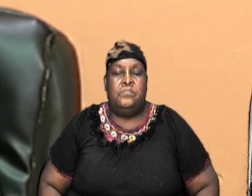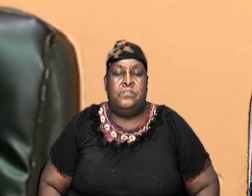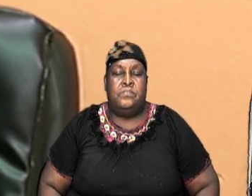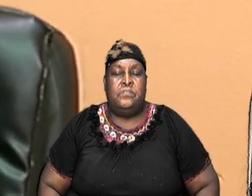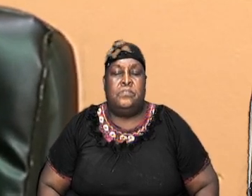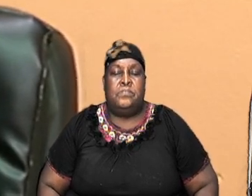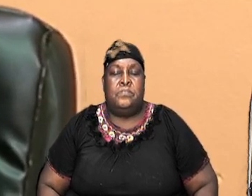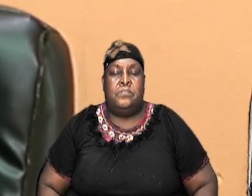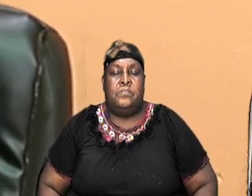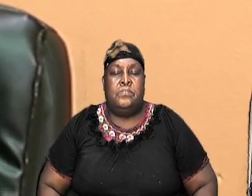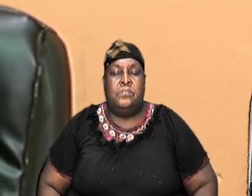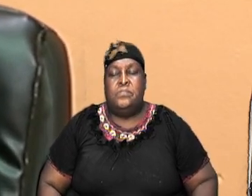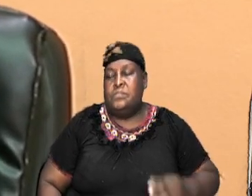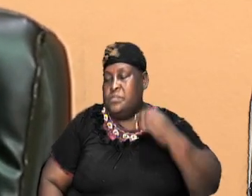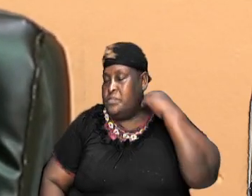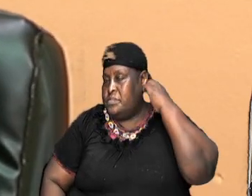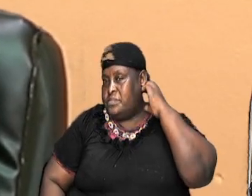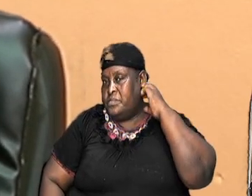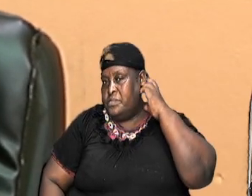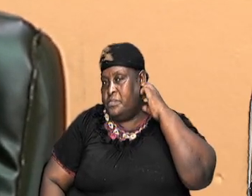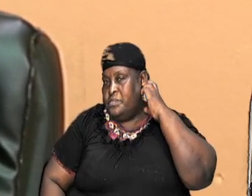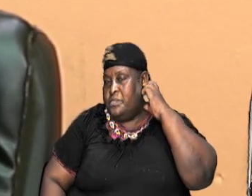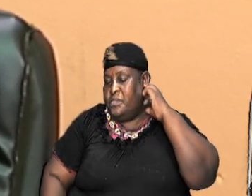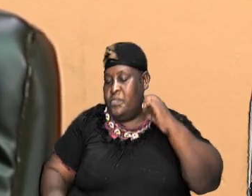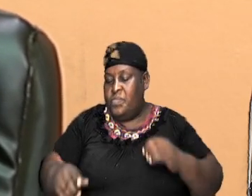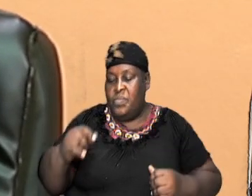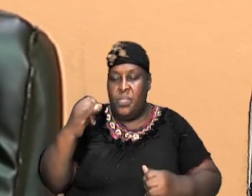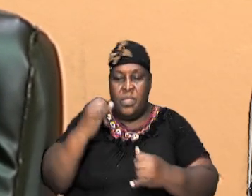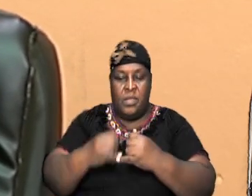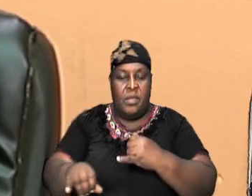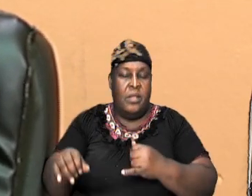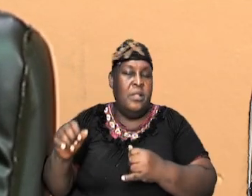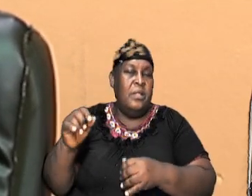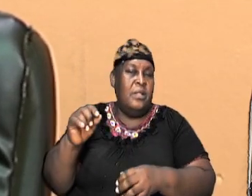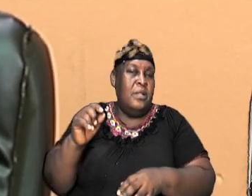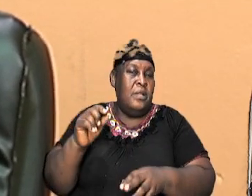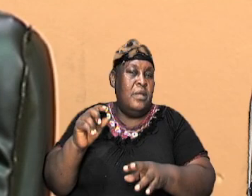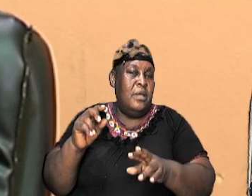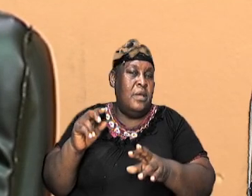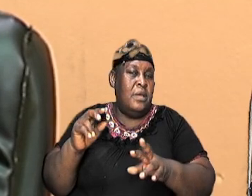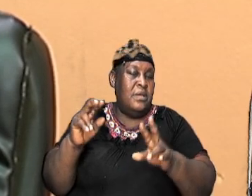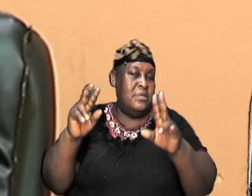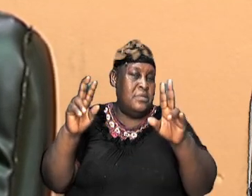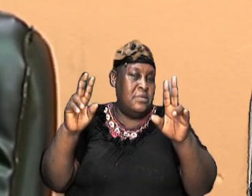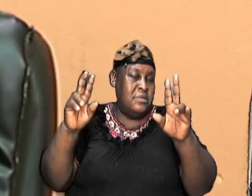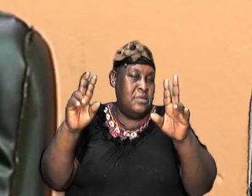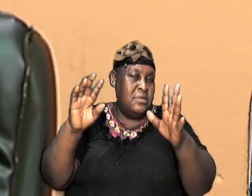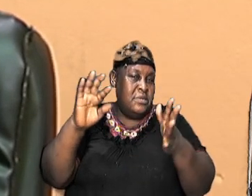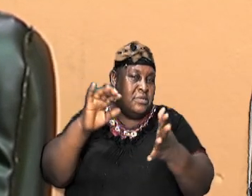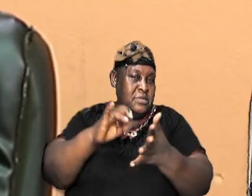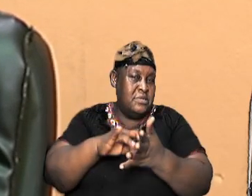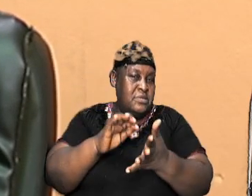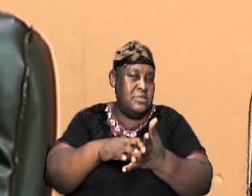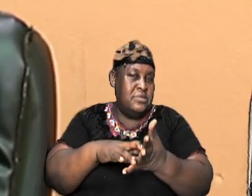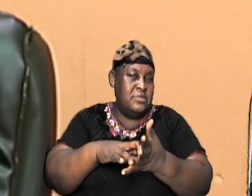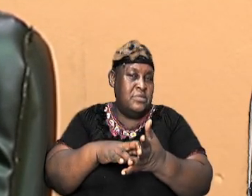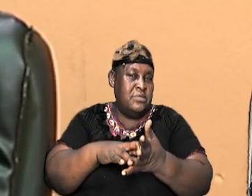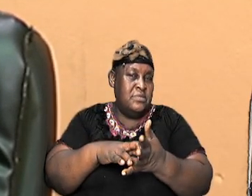So, in our last session, we look at the genesis of